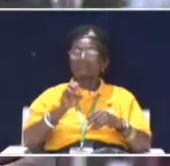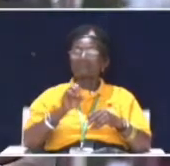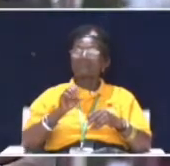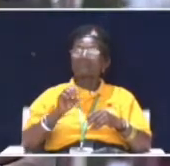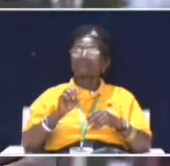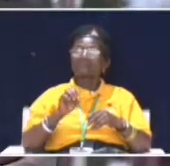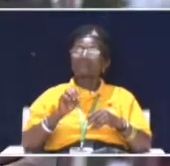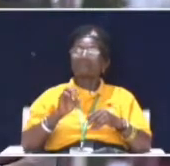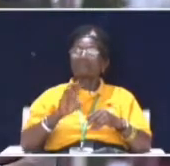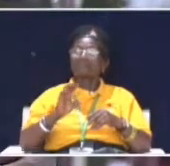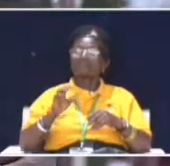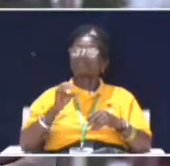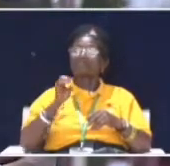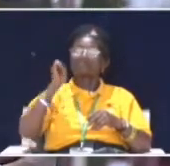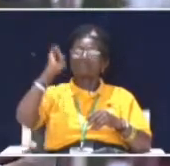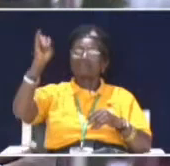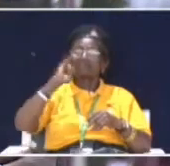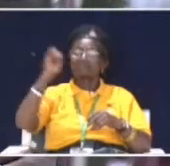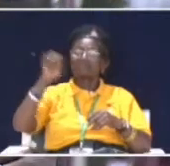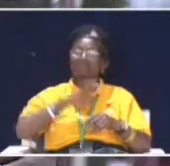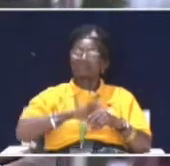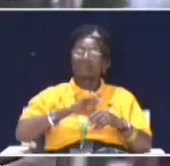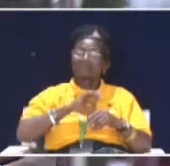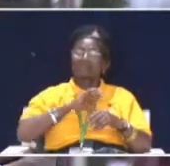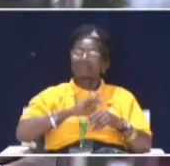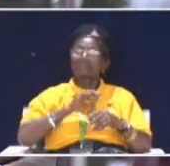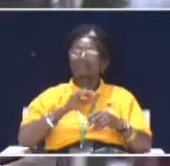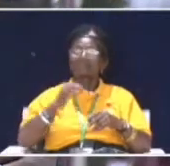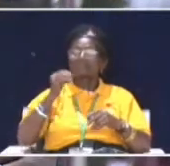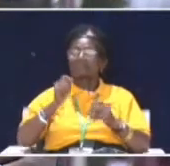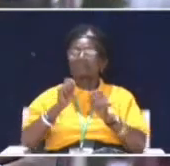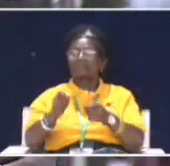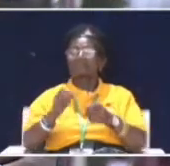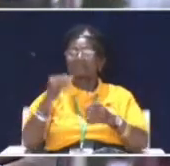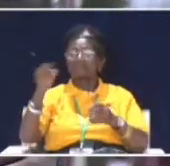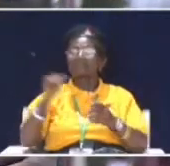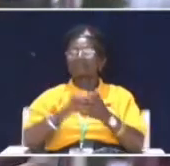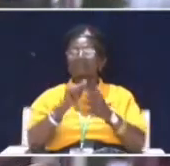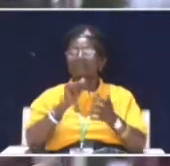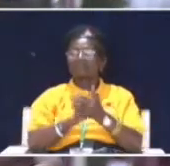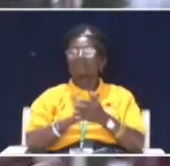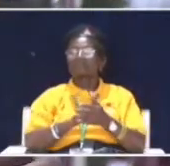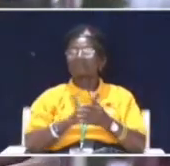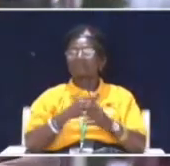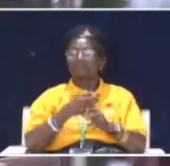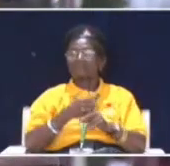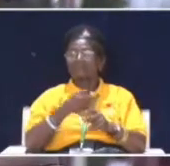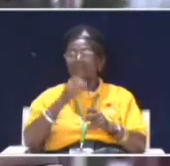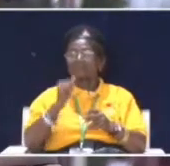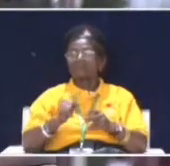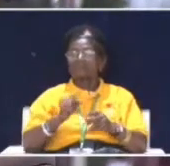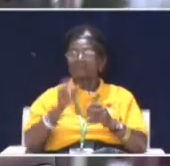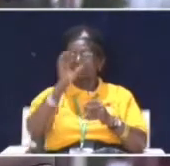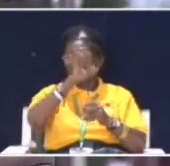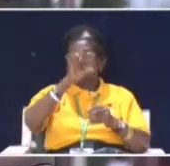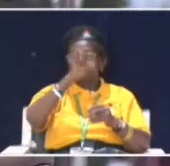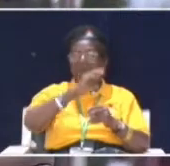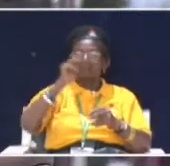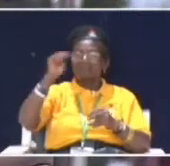Hebrews 11 verse 6, He is a rewarder of those who diligently seek Him. He knows your